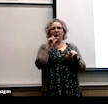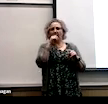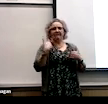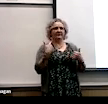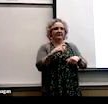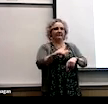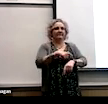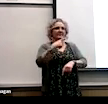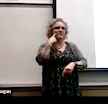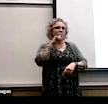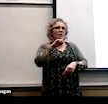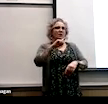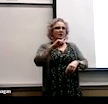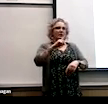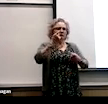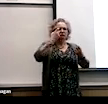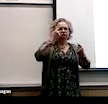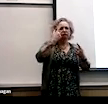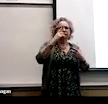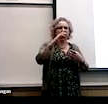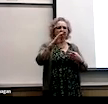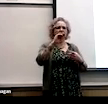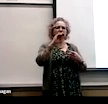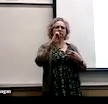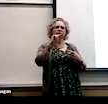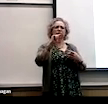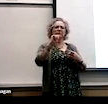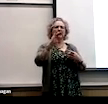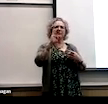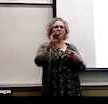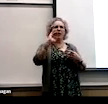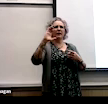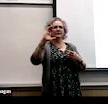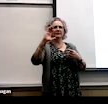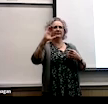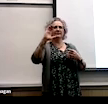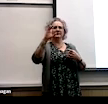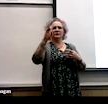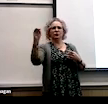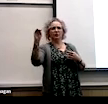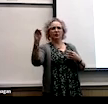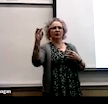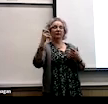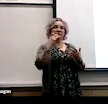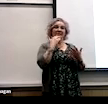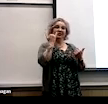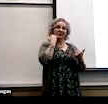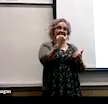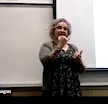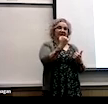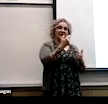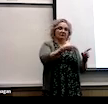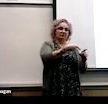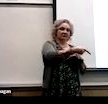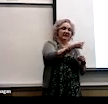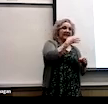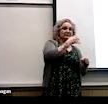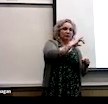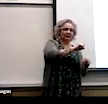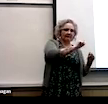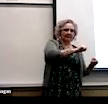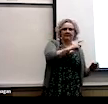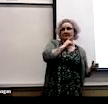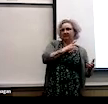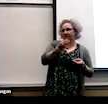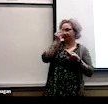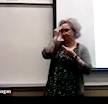unique metabolic condition that only affects one person in their practice. So if the pediatric provider who knows a lot about it can just give them a one-pager, then that would be really